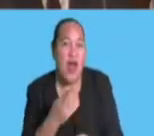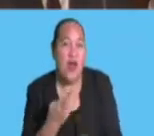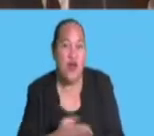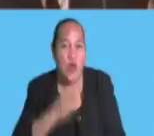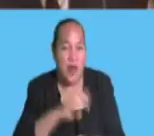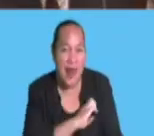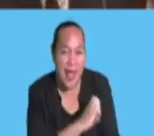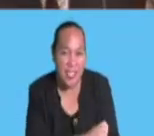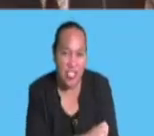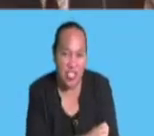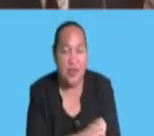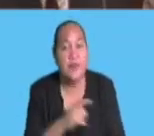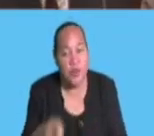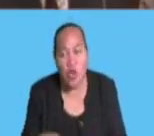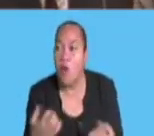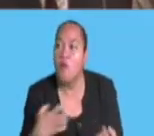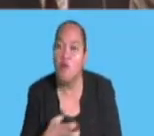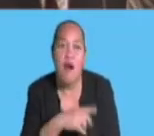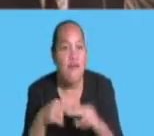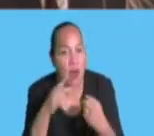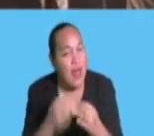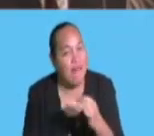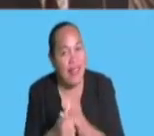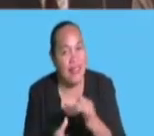more families in Fiji will have access to electricity,